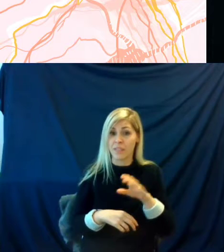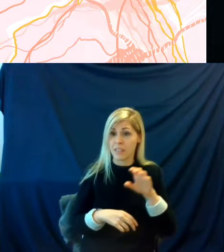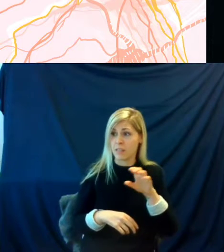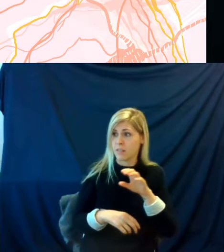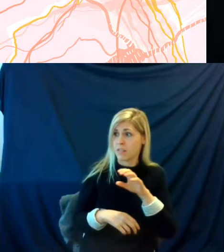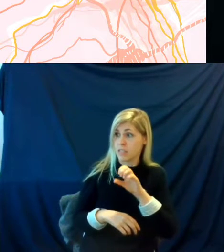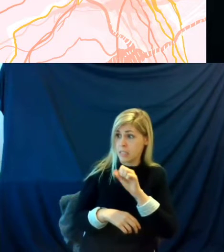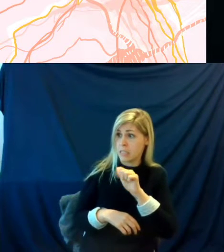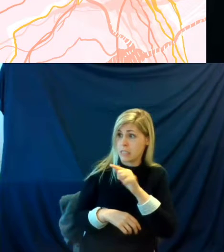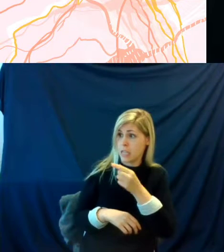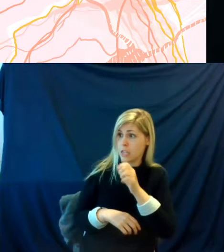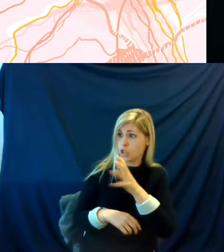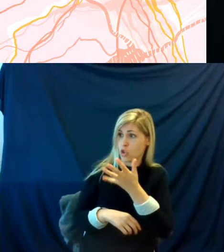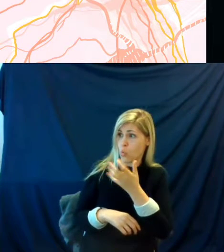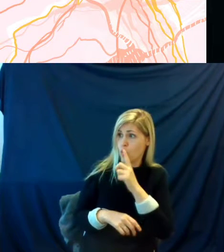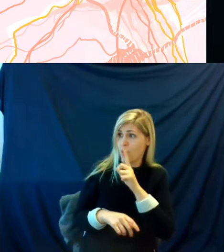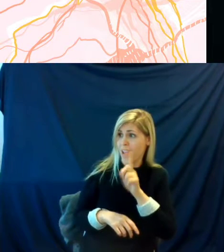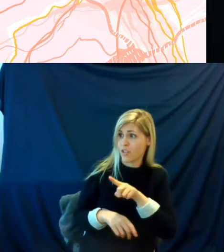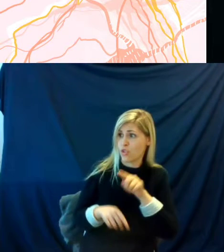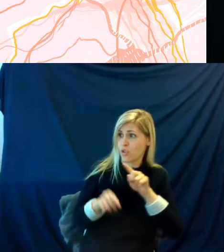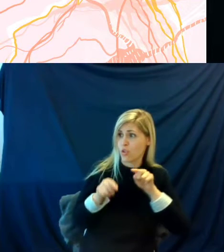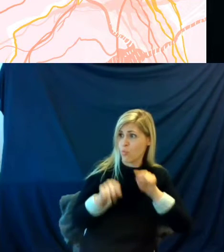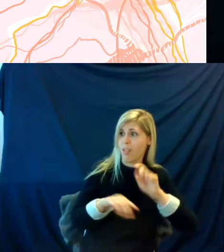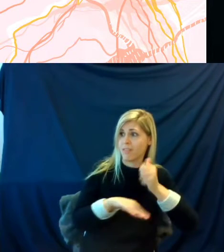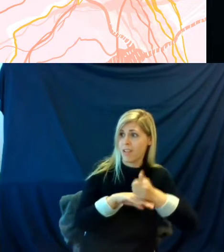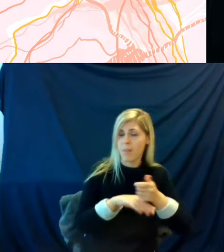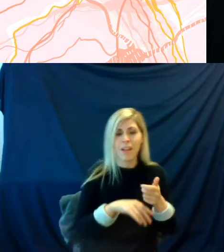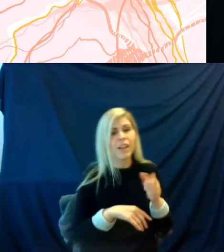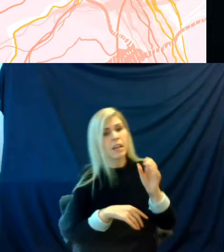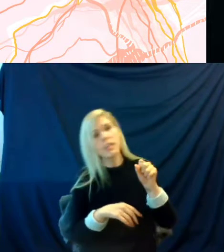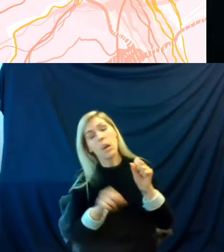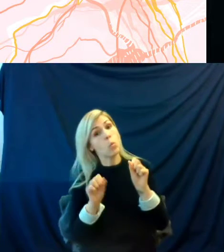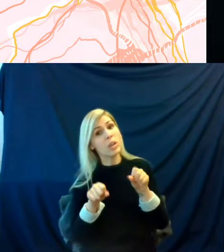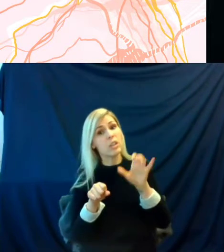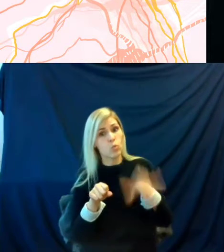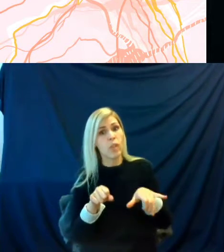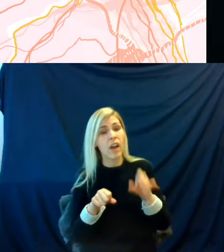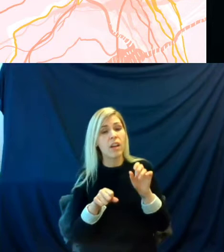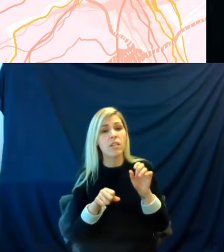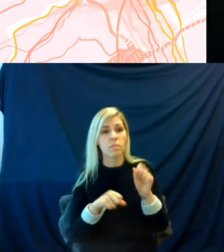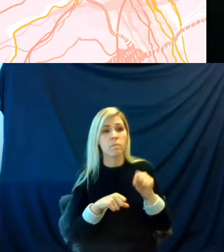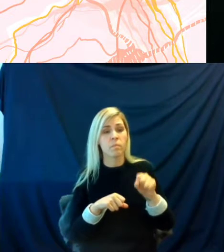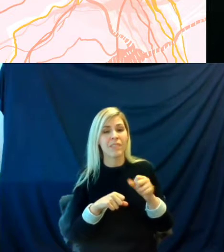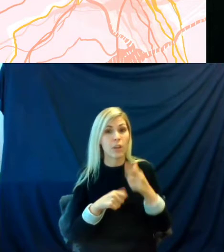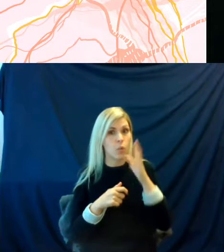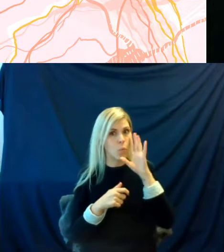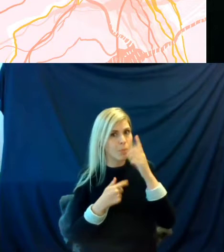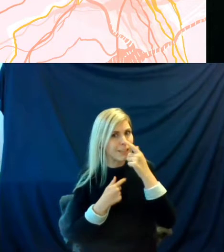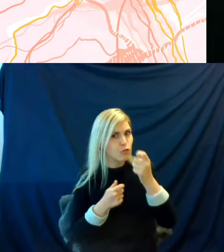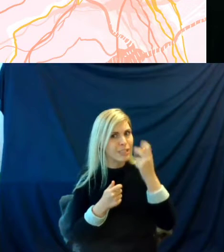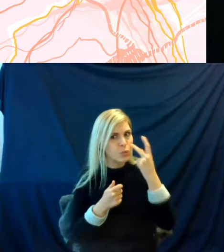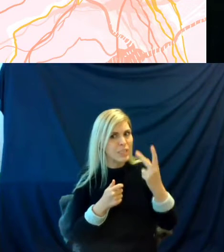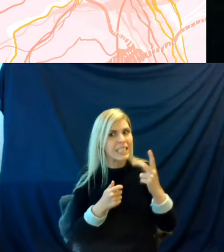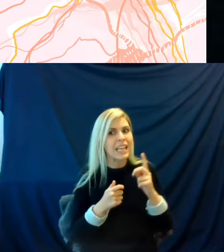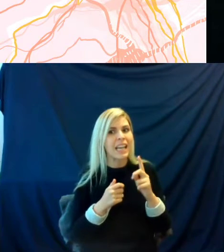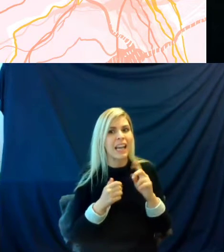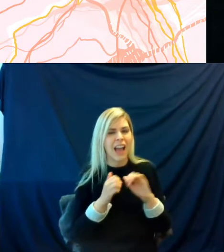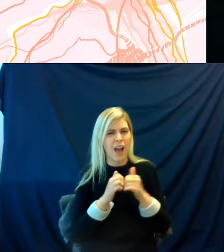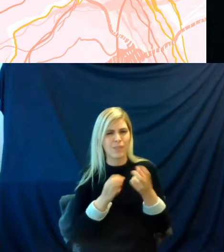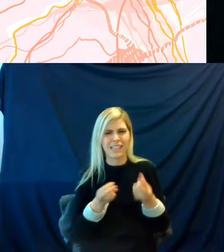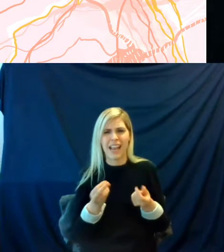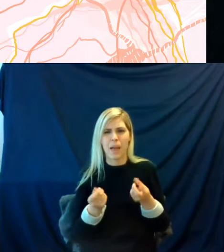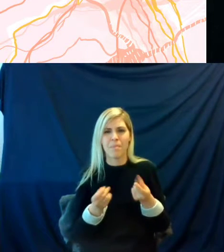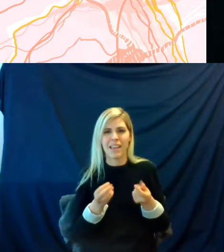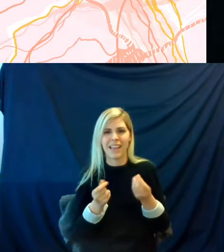Sure, Sage, do you want to answer that while I'm just setting this up here? Yeah, I think, we can definitely do it. I think one thing that'll be interesting is to